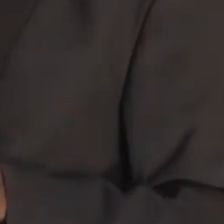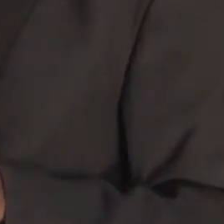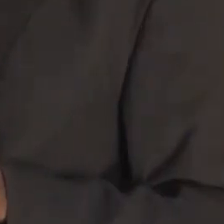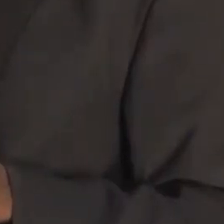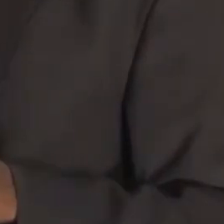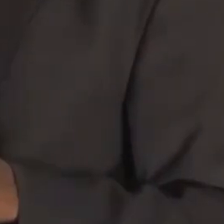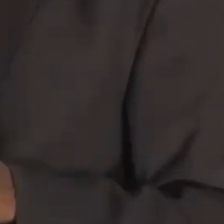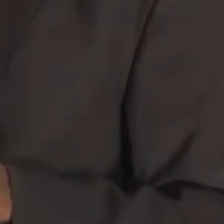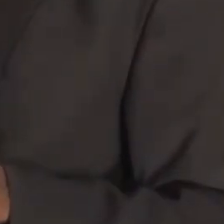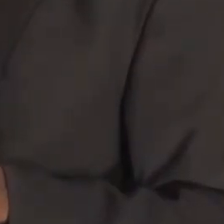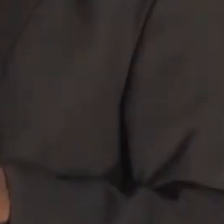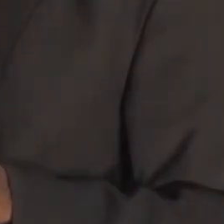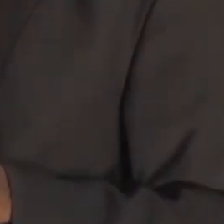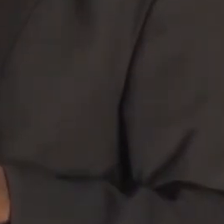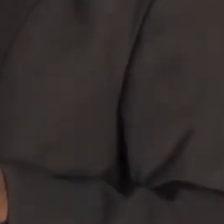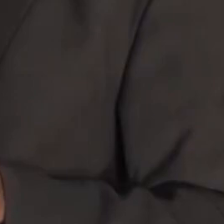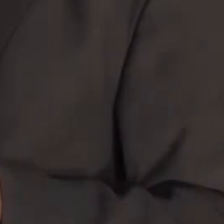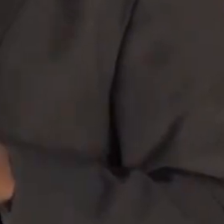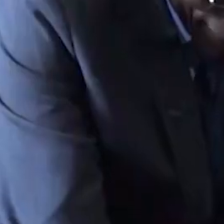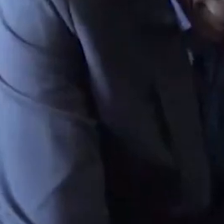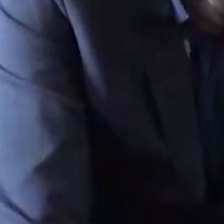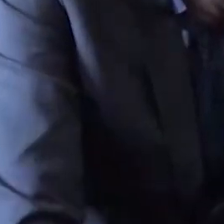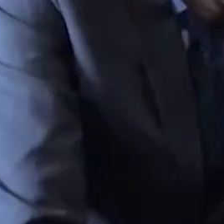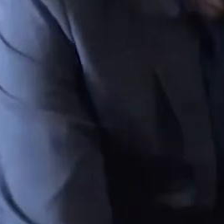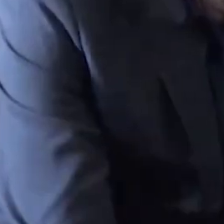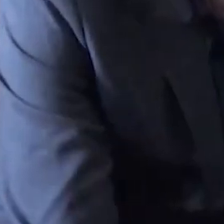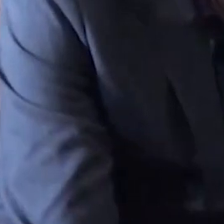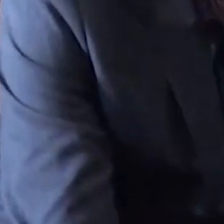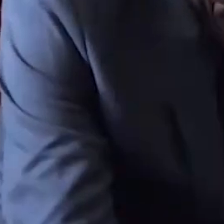to take time as a church here in Mongo